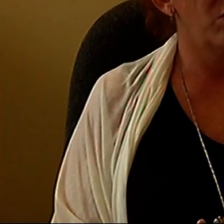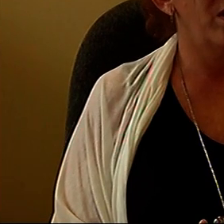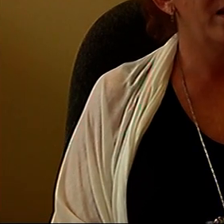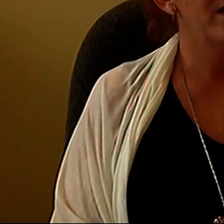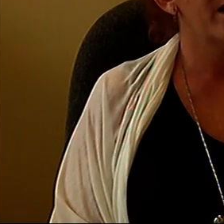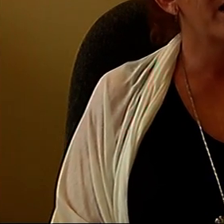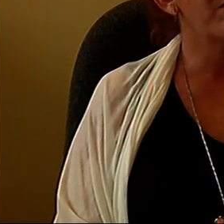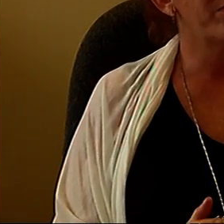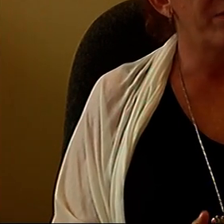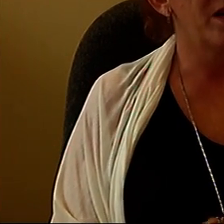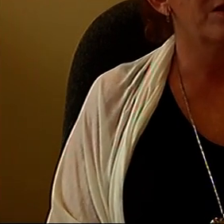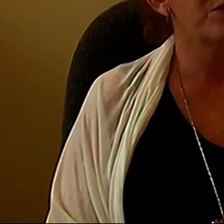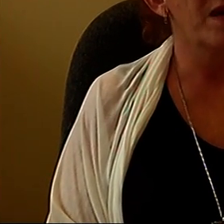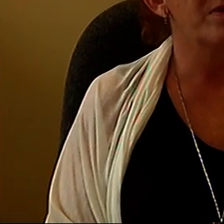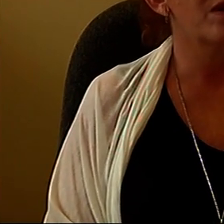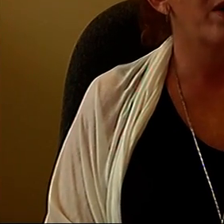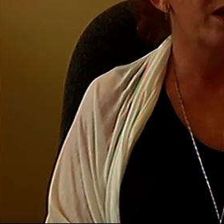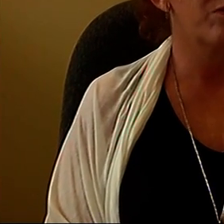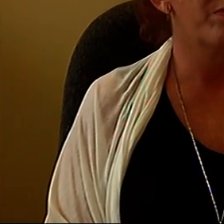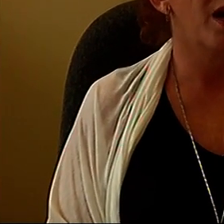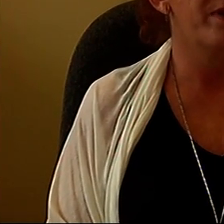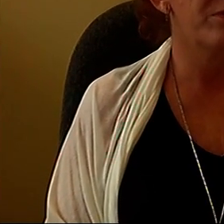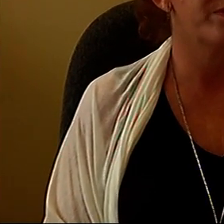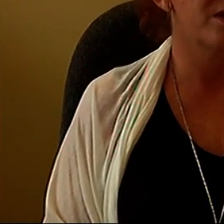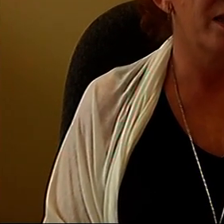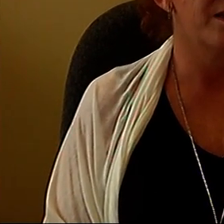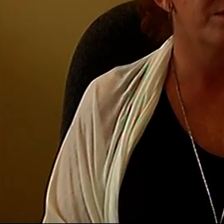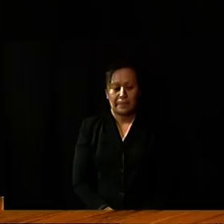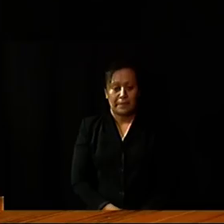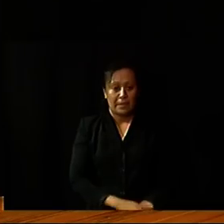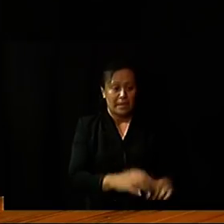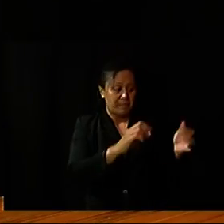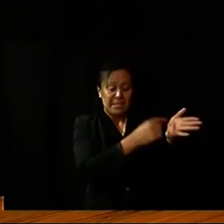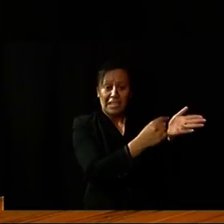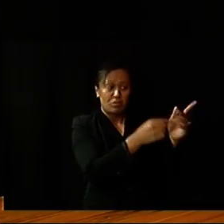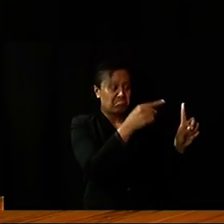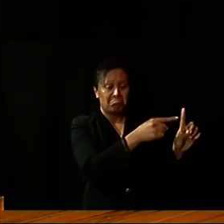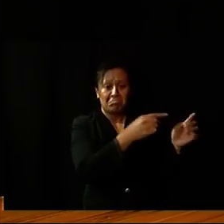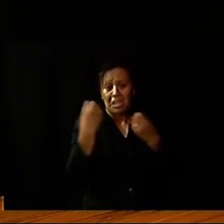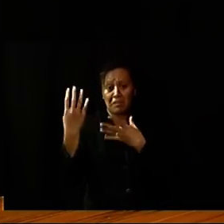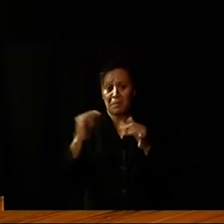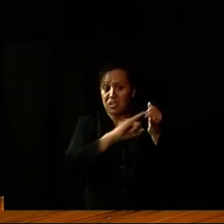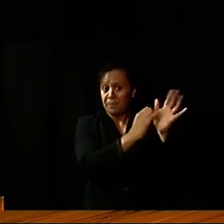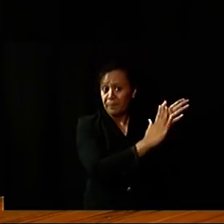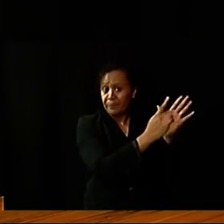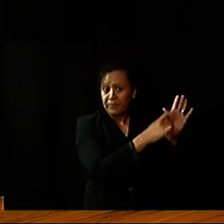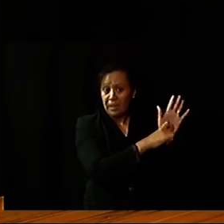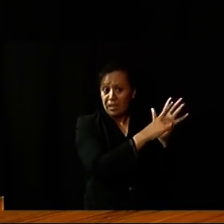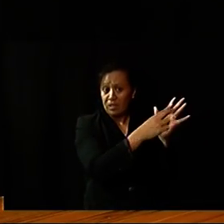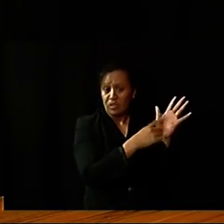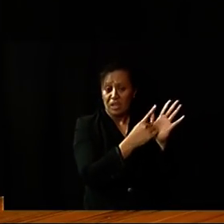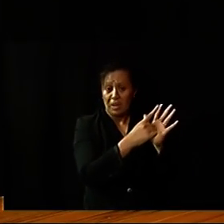of the law by filing those papers and waiting for a reply back from Australia. The Permanent Secretary for Information,